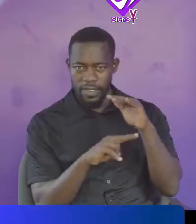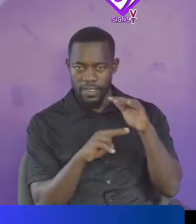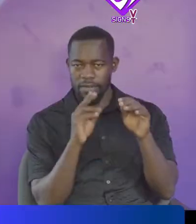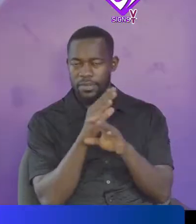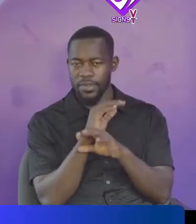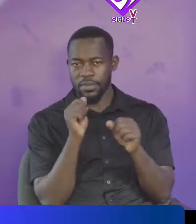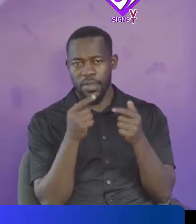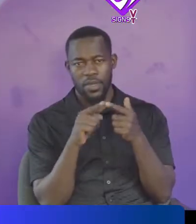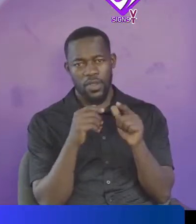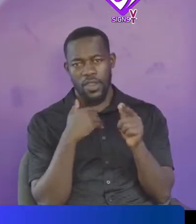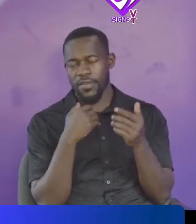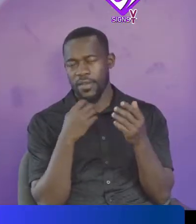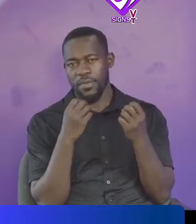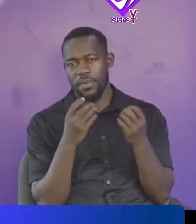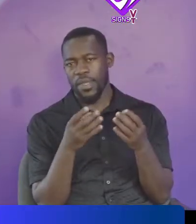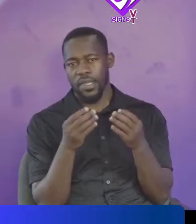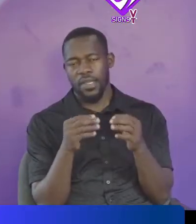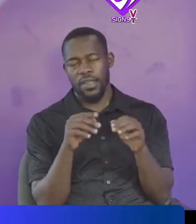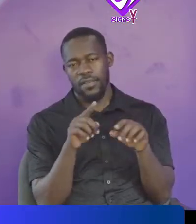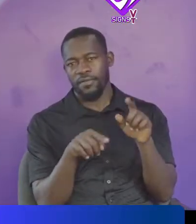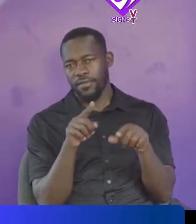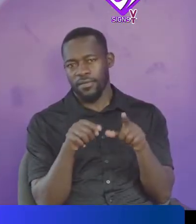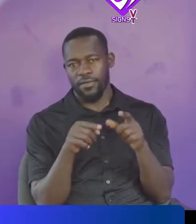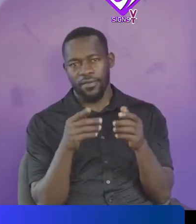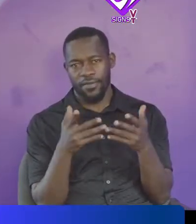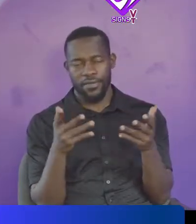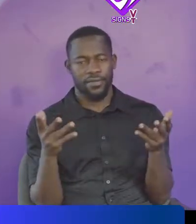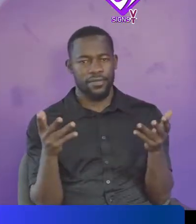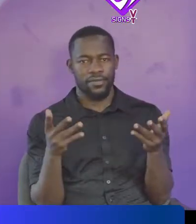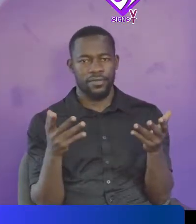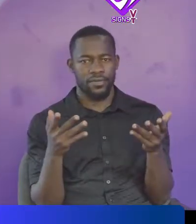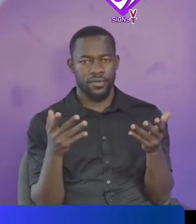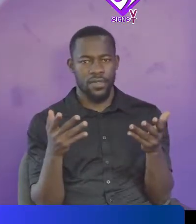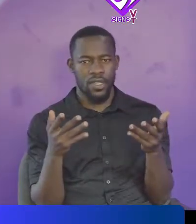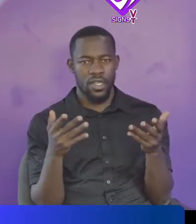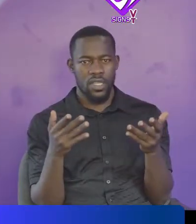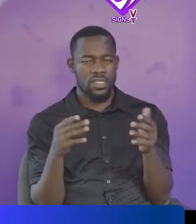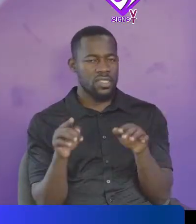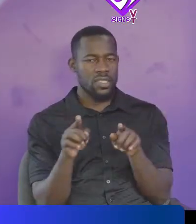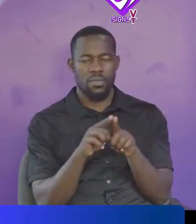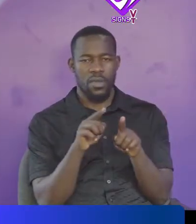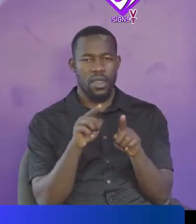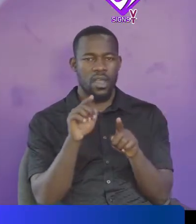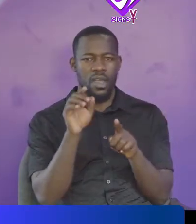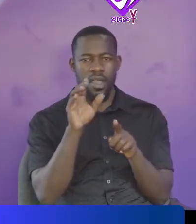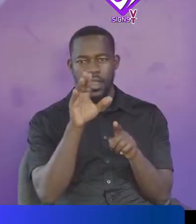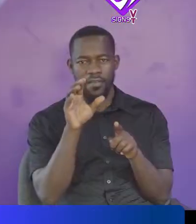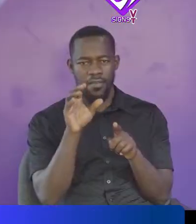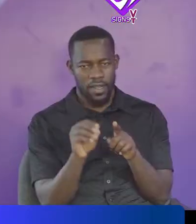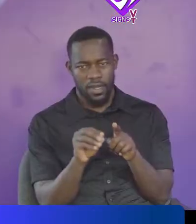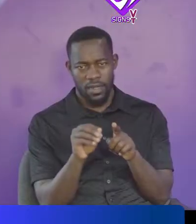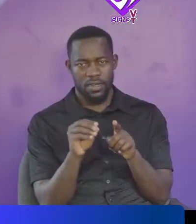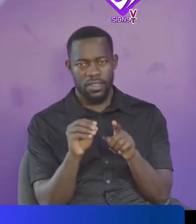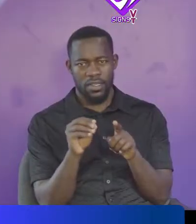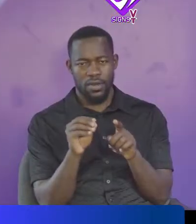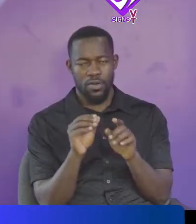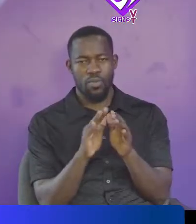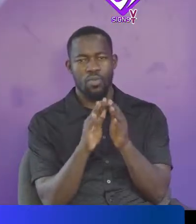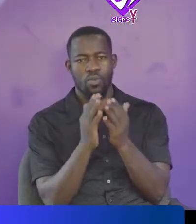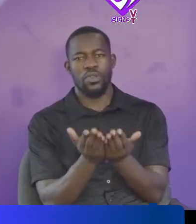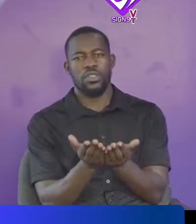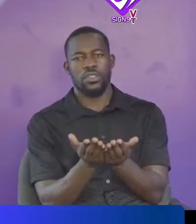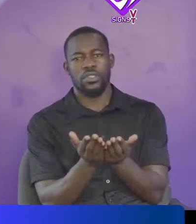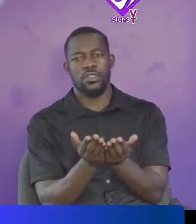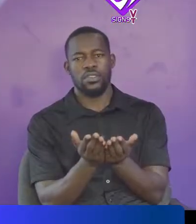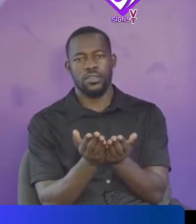collected a variety of books. It's only that we put it like an Africana collection. Interesting. So now the files.